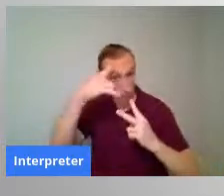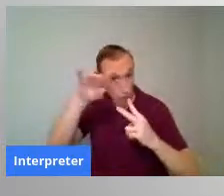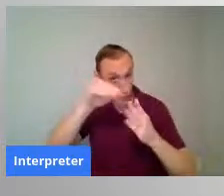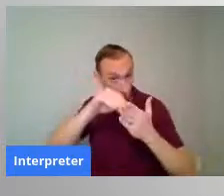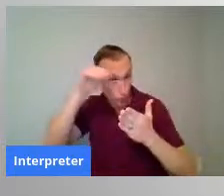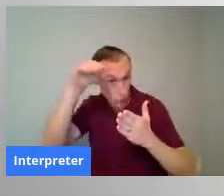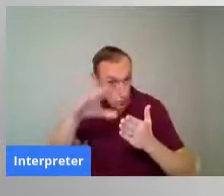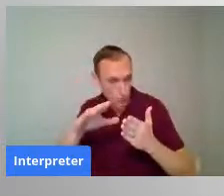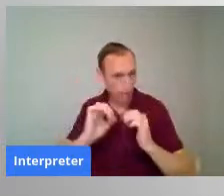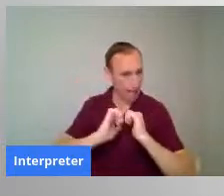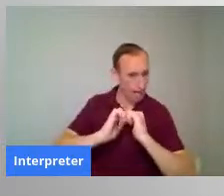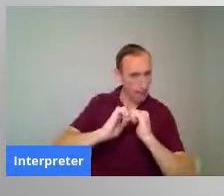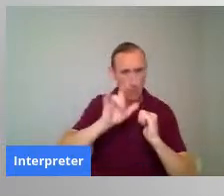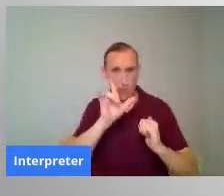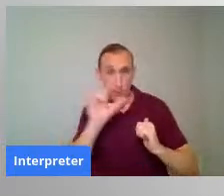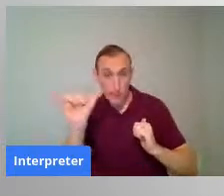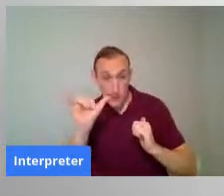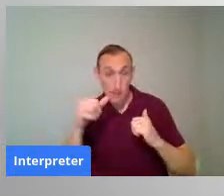That